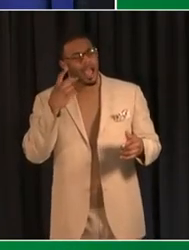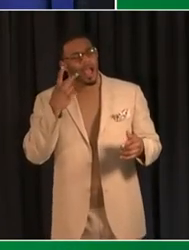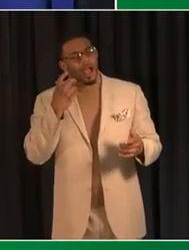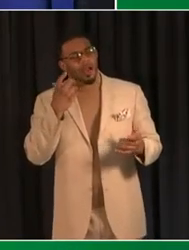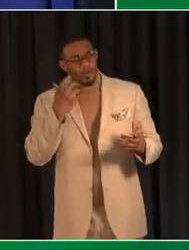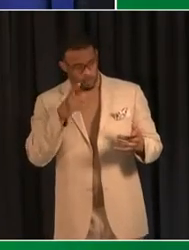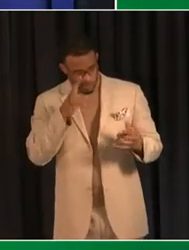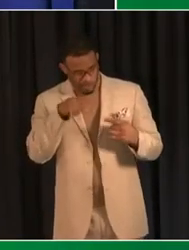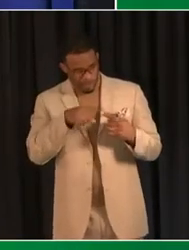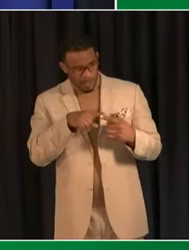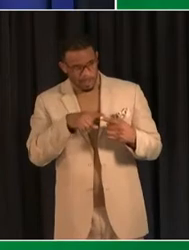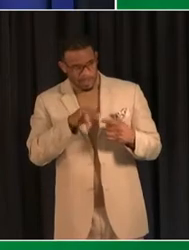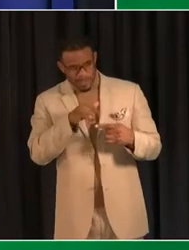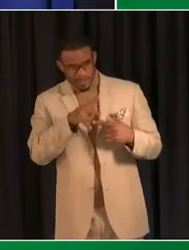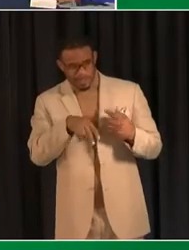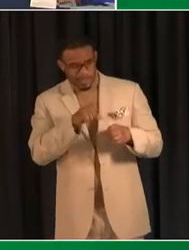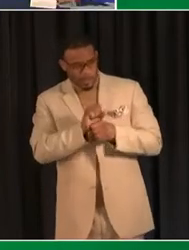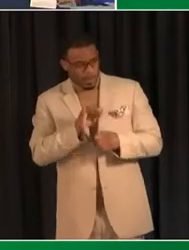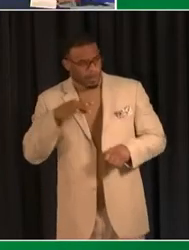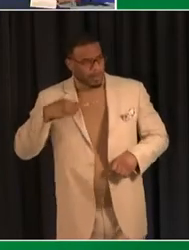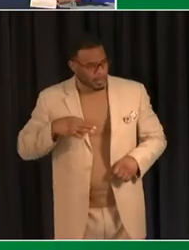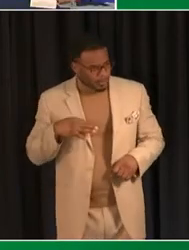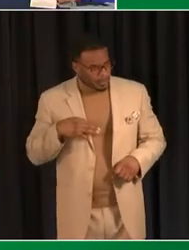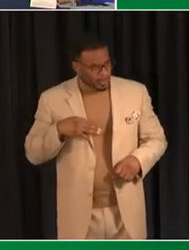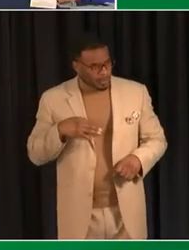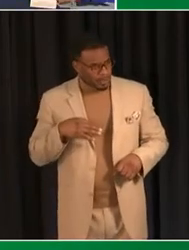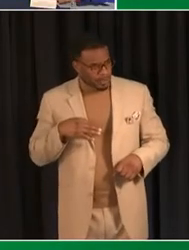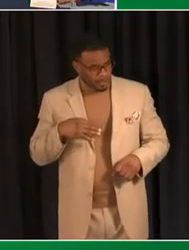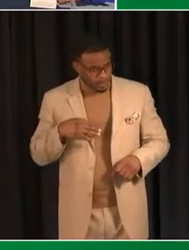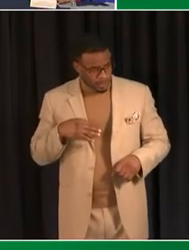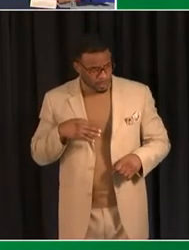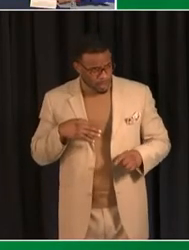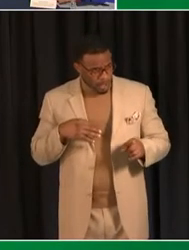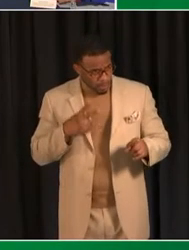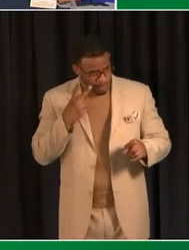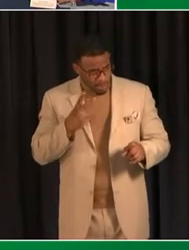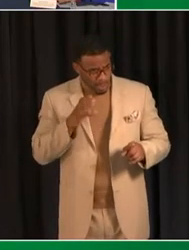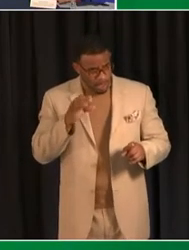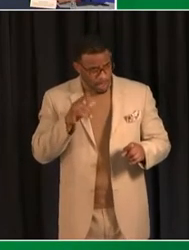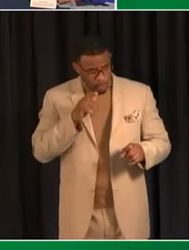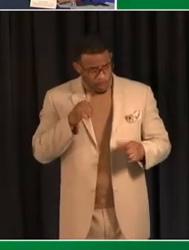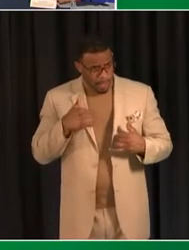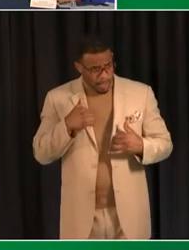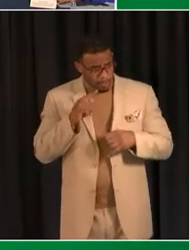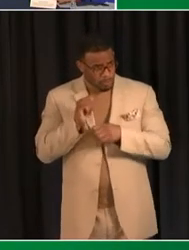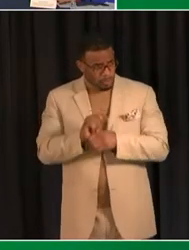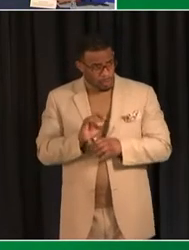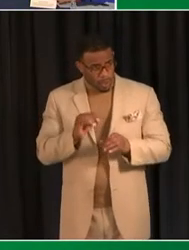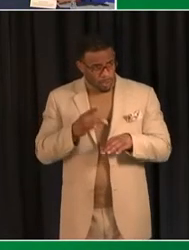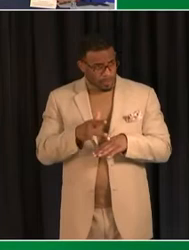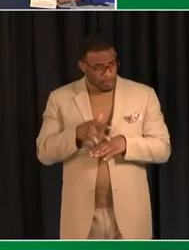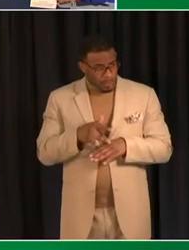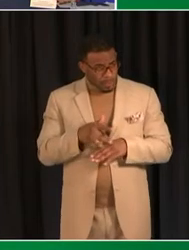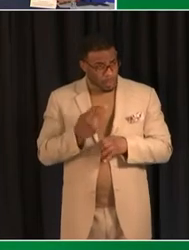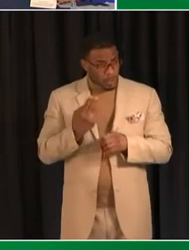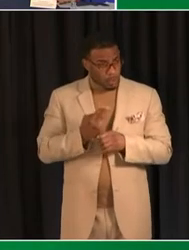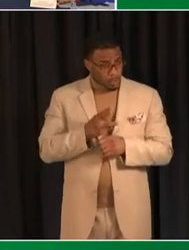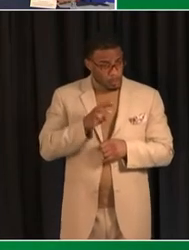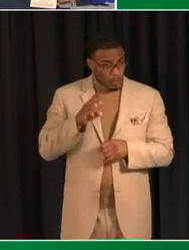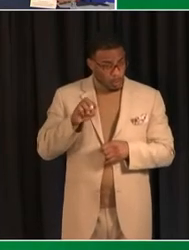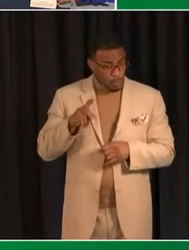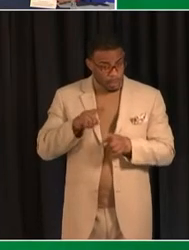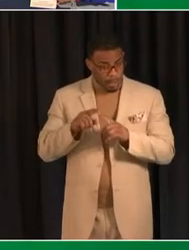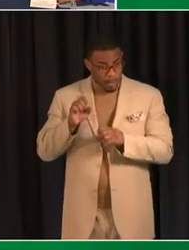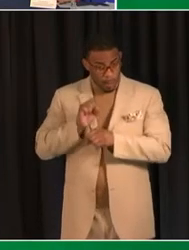wonder too, when you think about it as sort of an employee benefit, have you seen companies who have a traditional office space